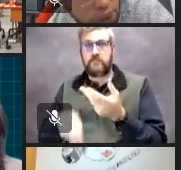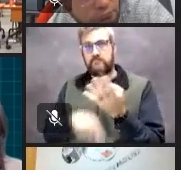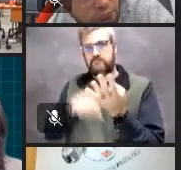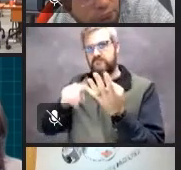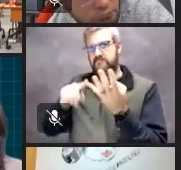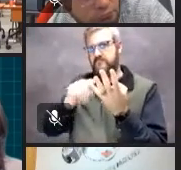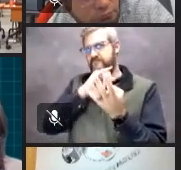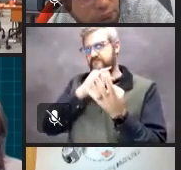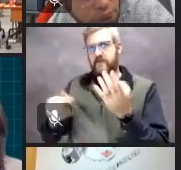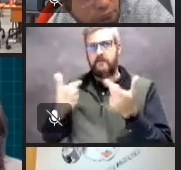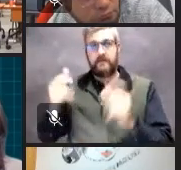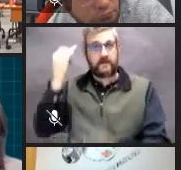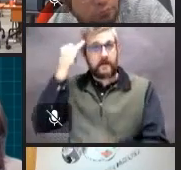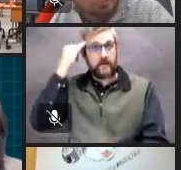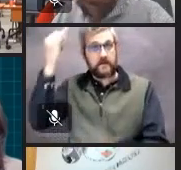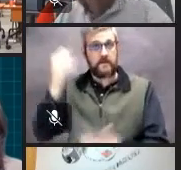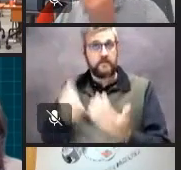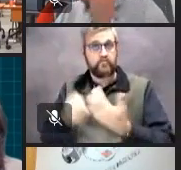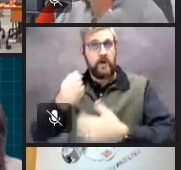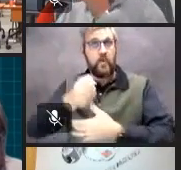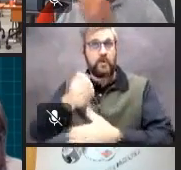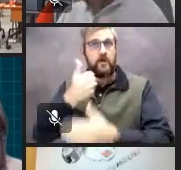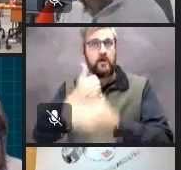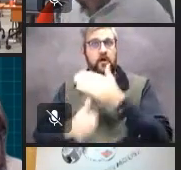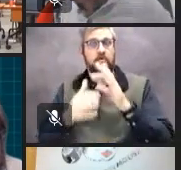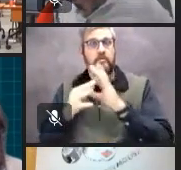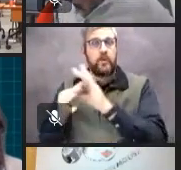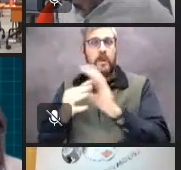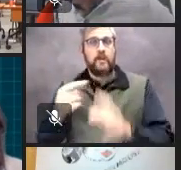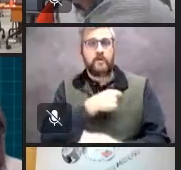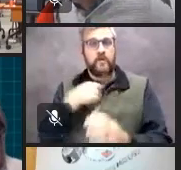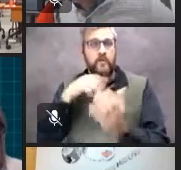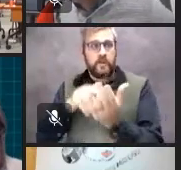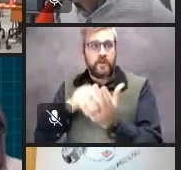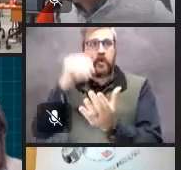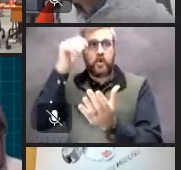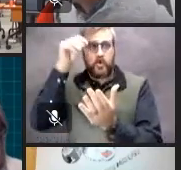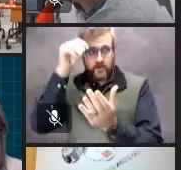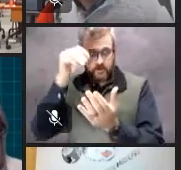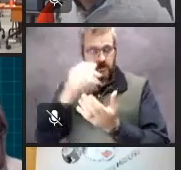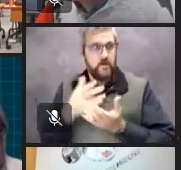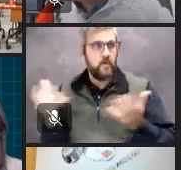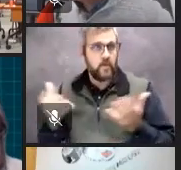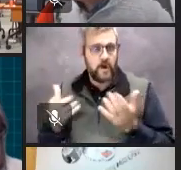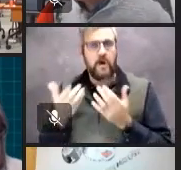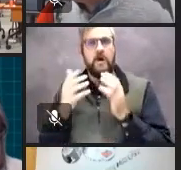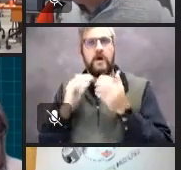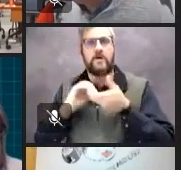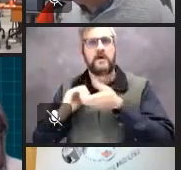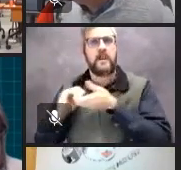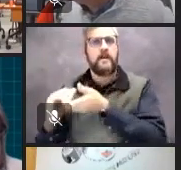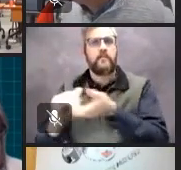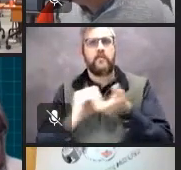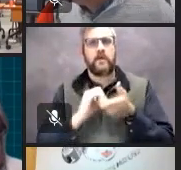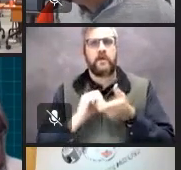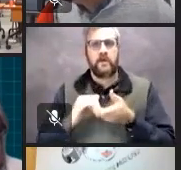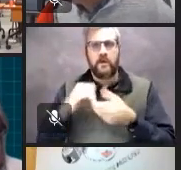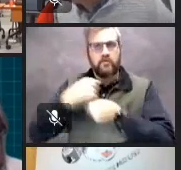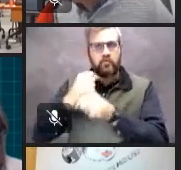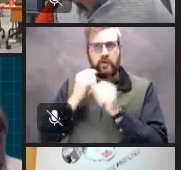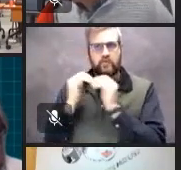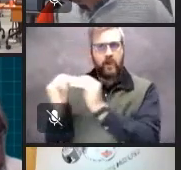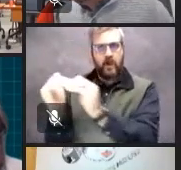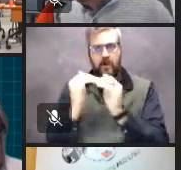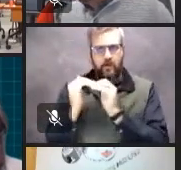or big idea in United We Learn was around co-creation and collaboration. Kentuckians really appreciated